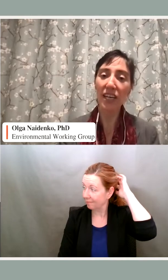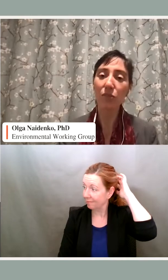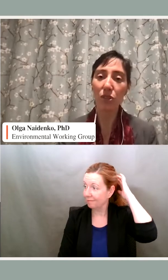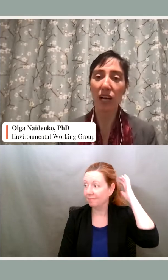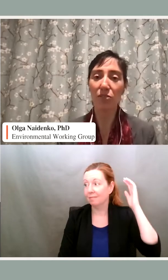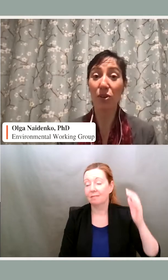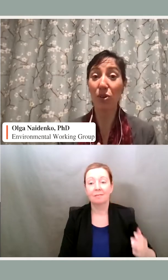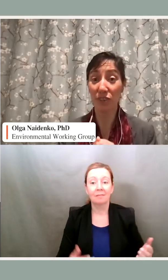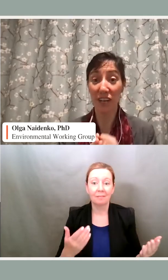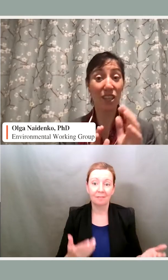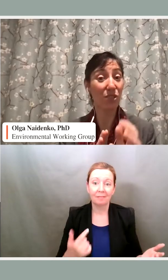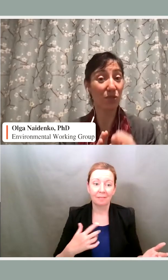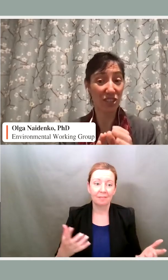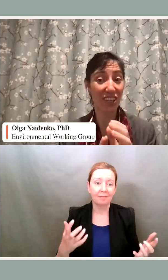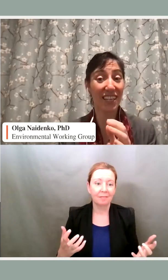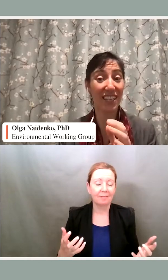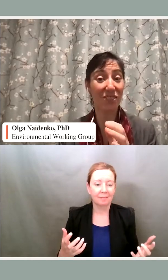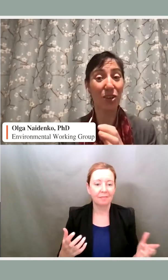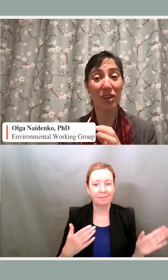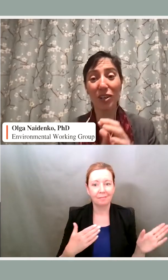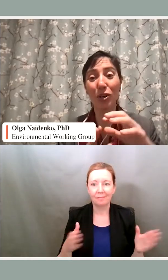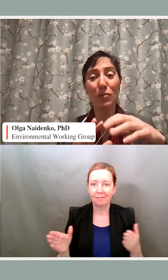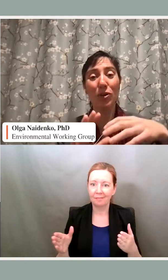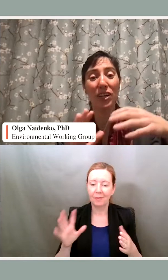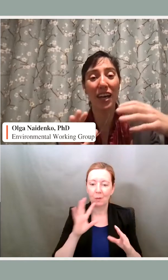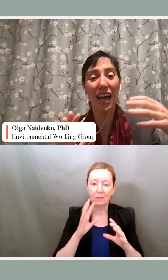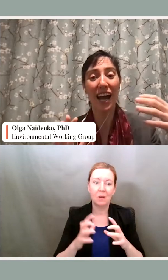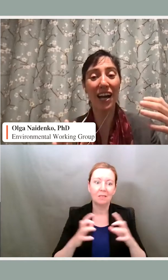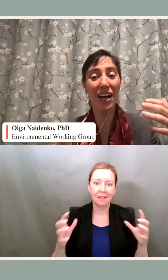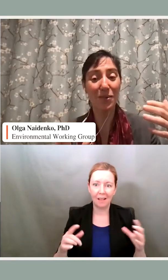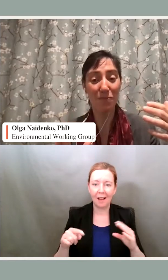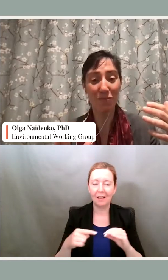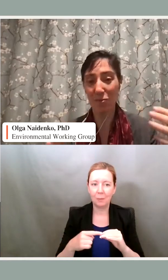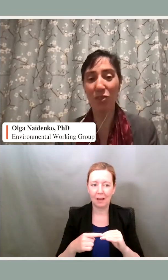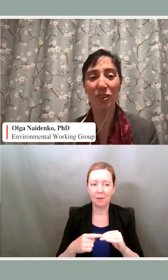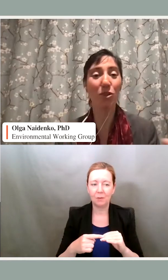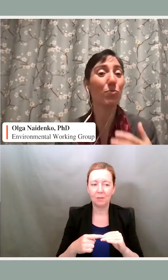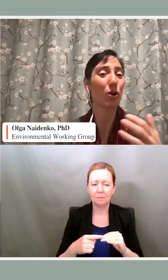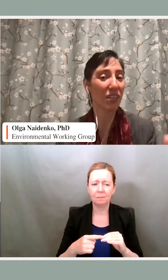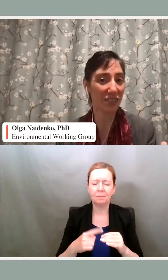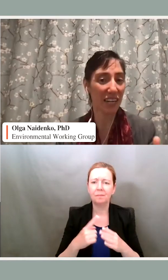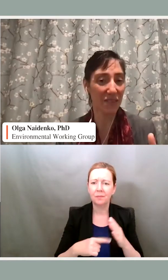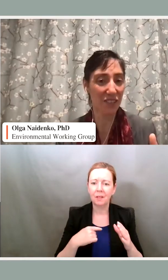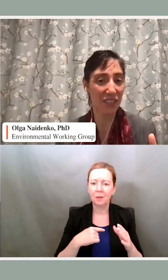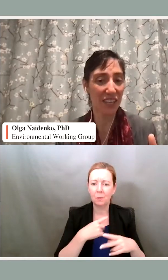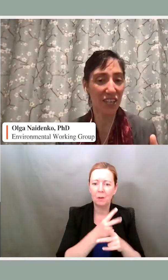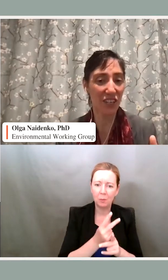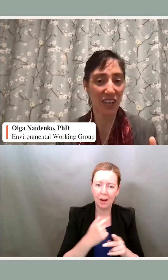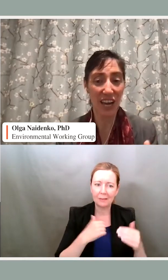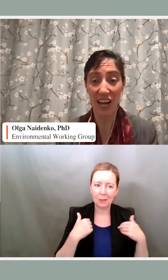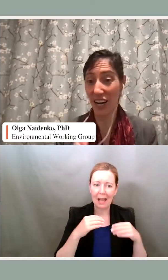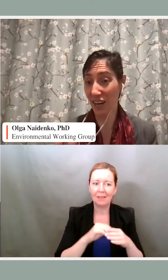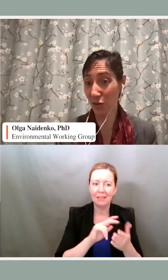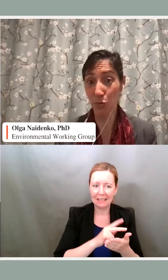So here I would love to, we are kind of switching gears. We talked a lot about what products we have in the